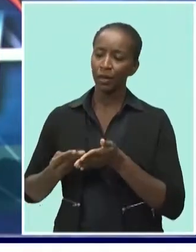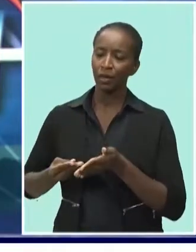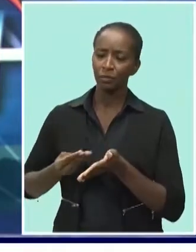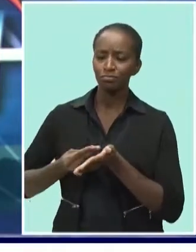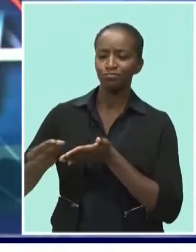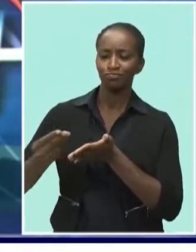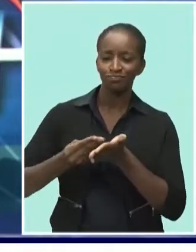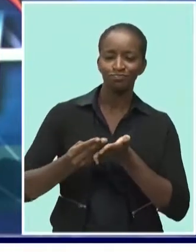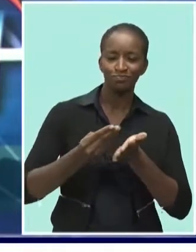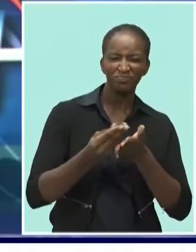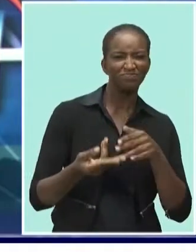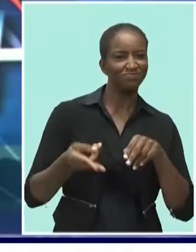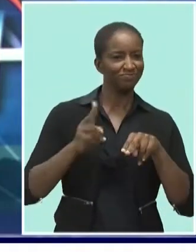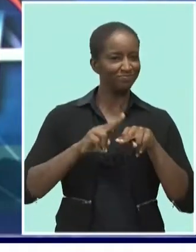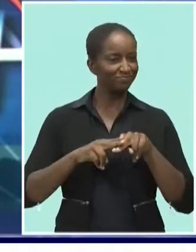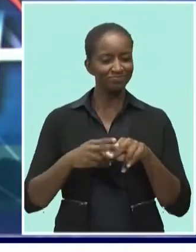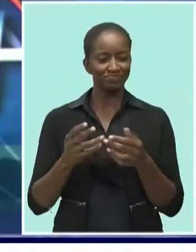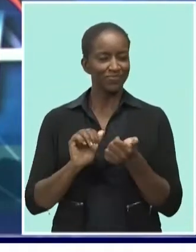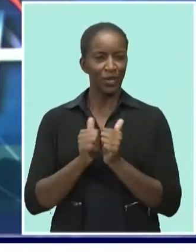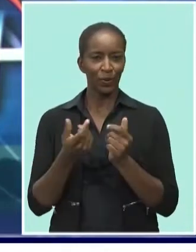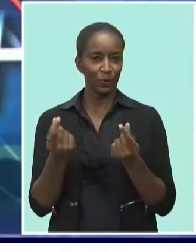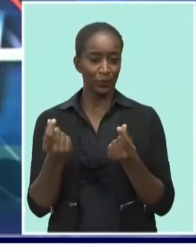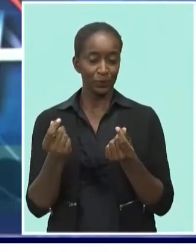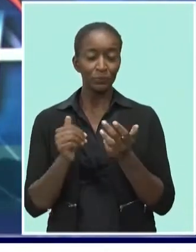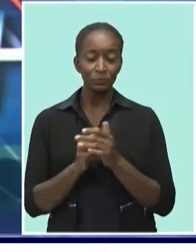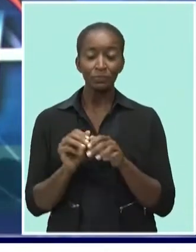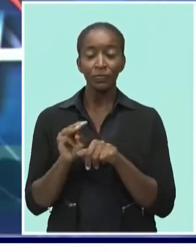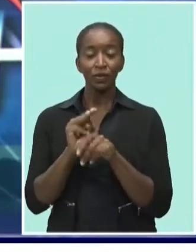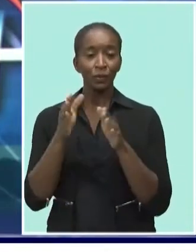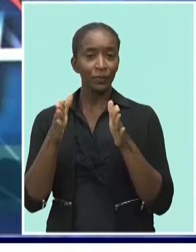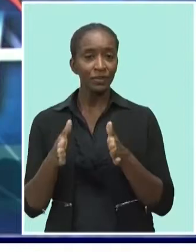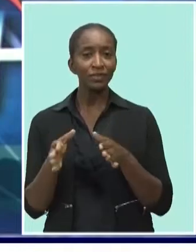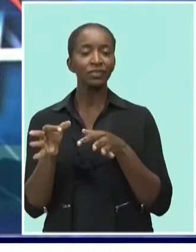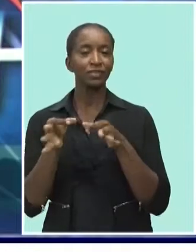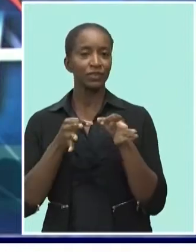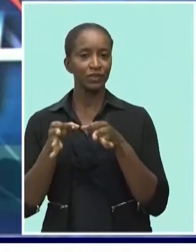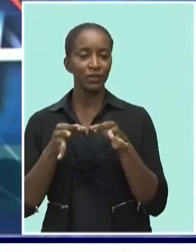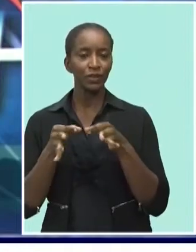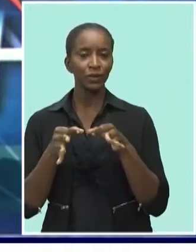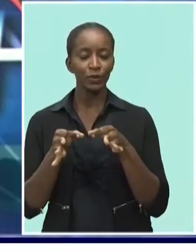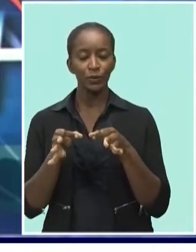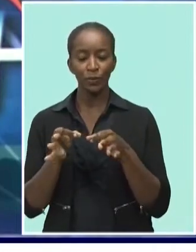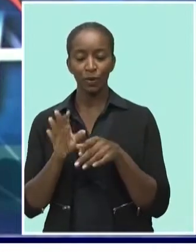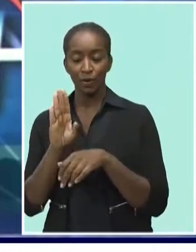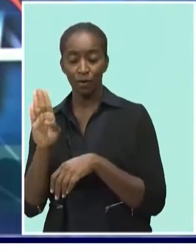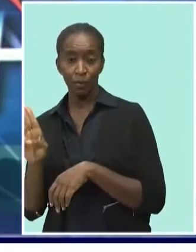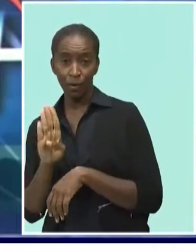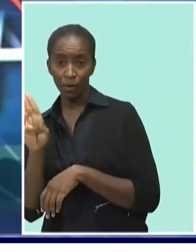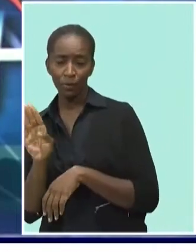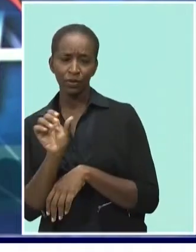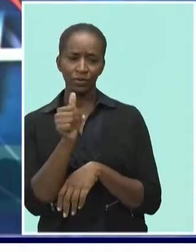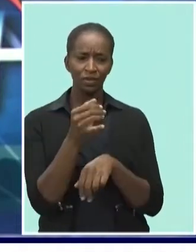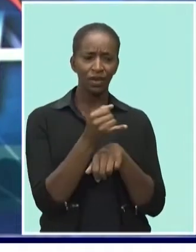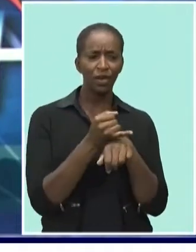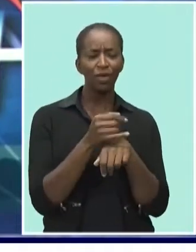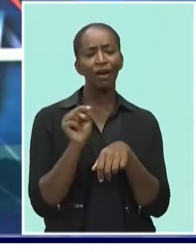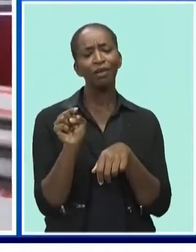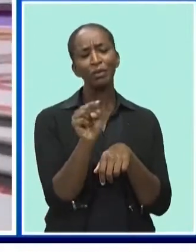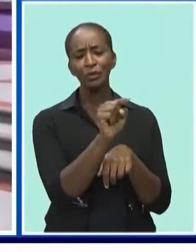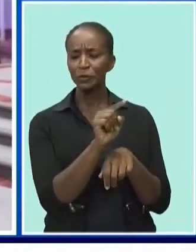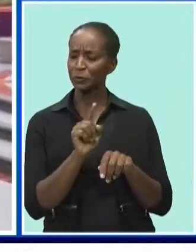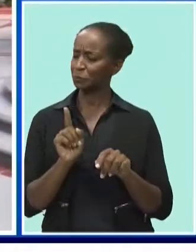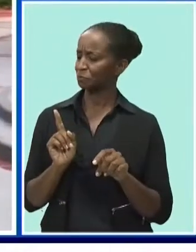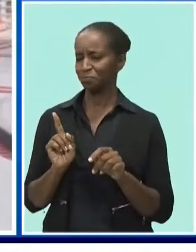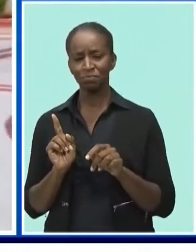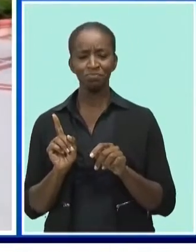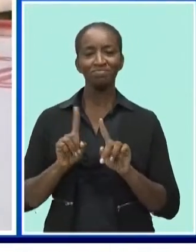will also set Barbados' tourism product apart from others in the Eastern Caribbean. Sharika Griffith tells us more. It's